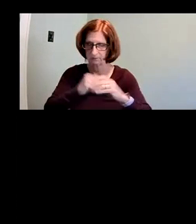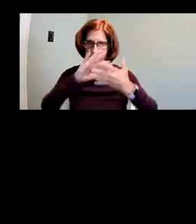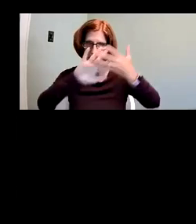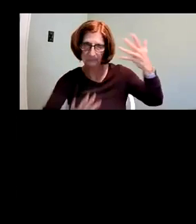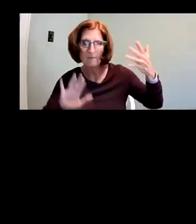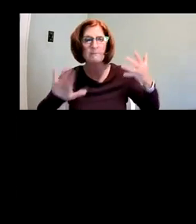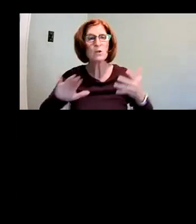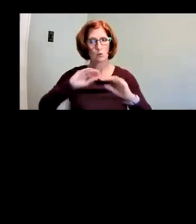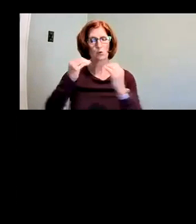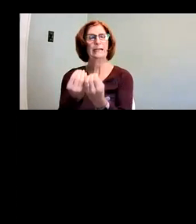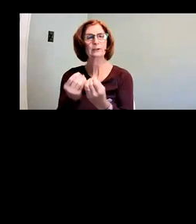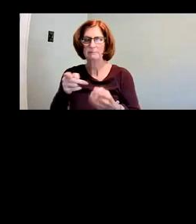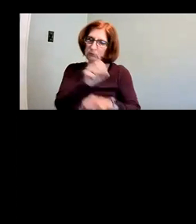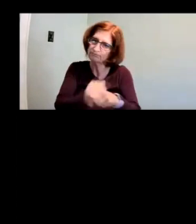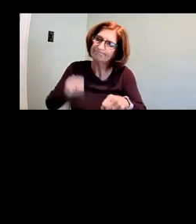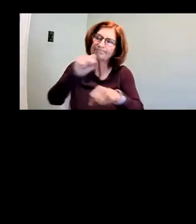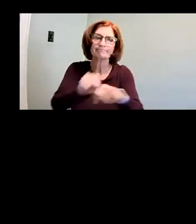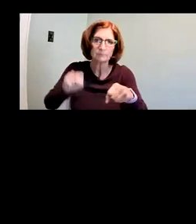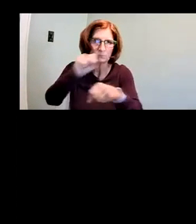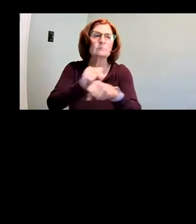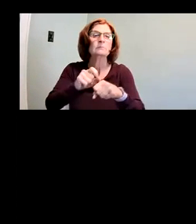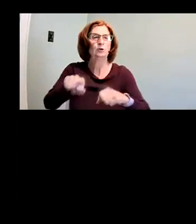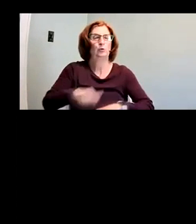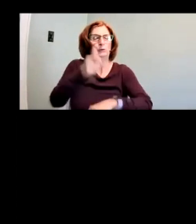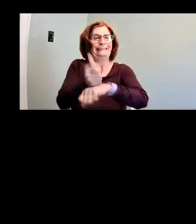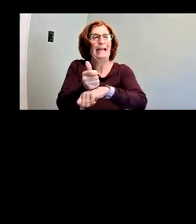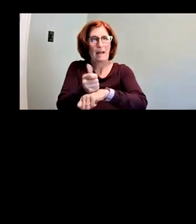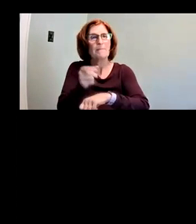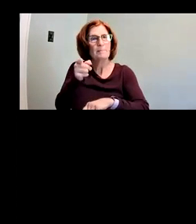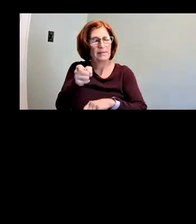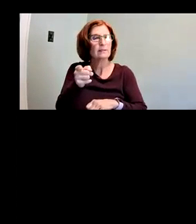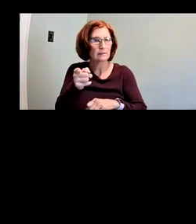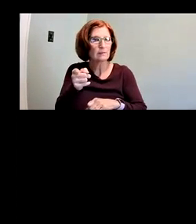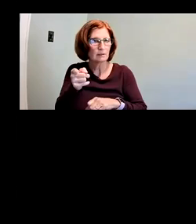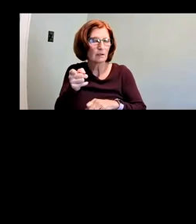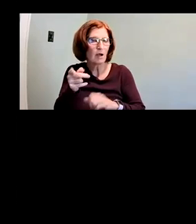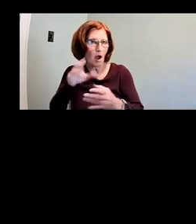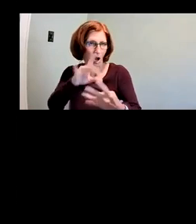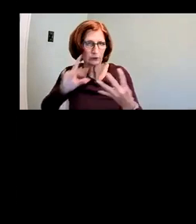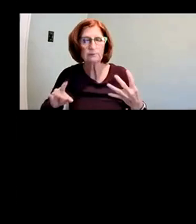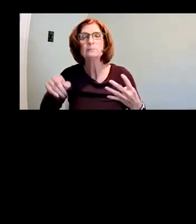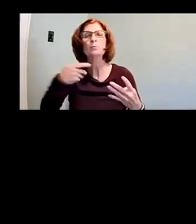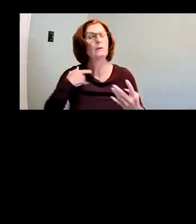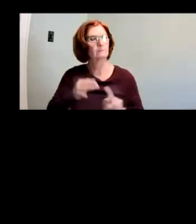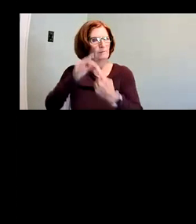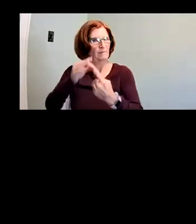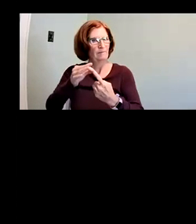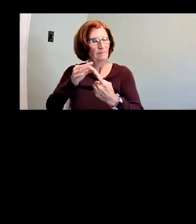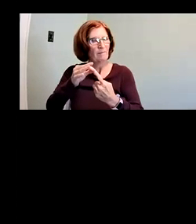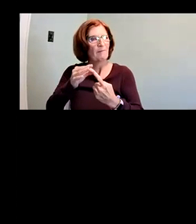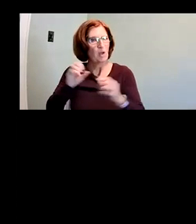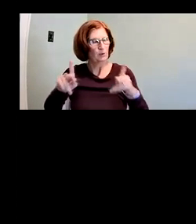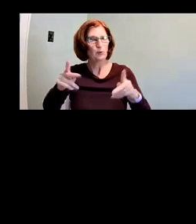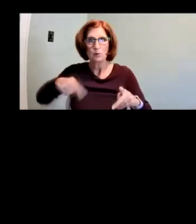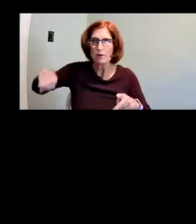organizations and individuals have been working tirelessly to win and implement this fund. So we have a unique opportunity with the resources coming from